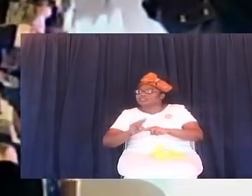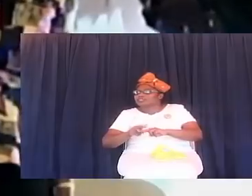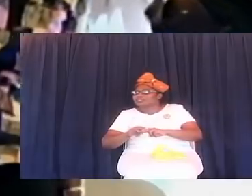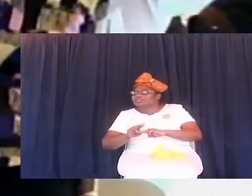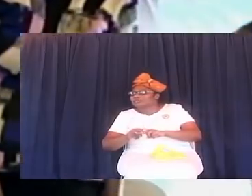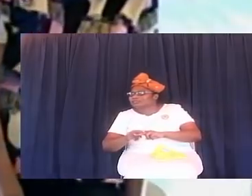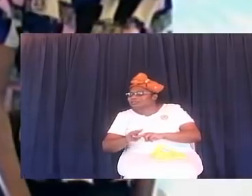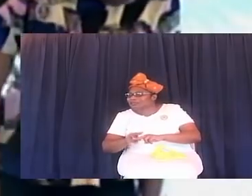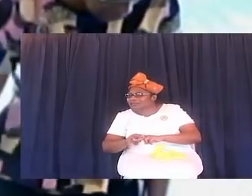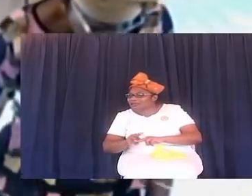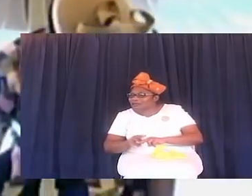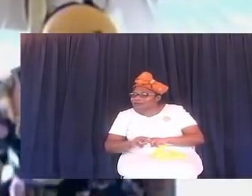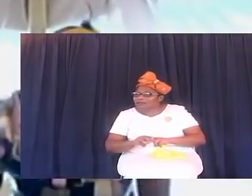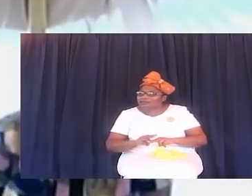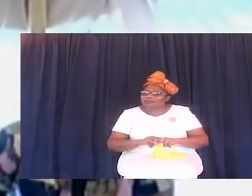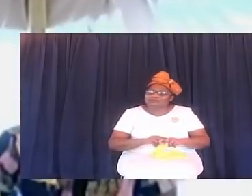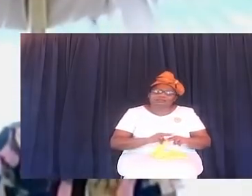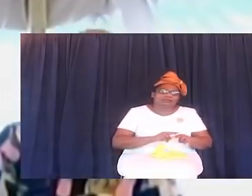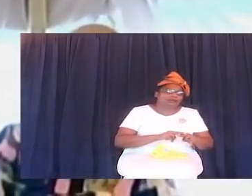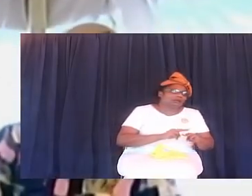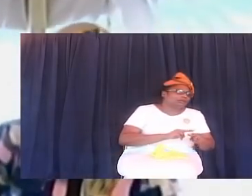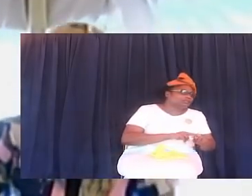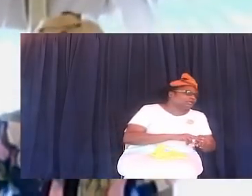Hallelujah. Amen.